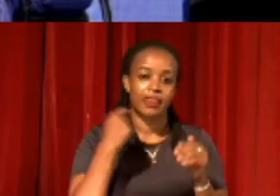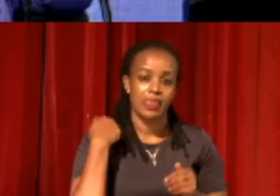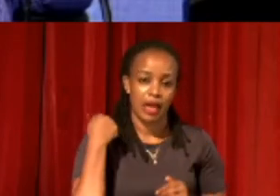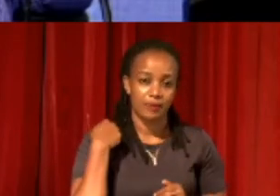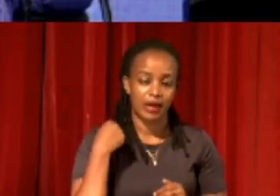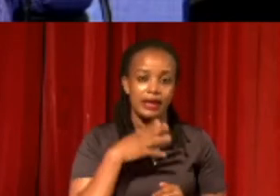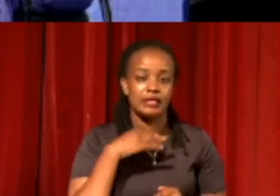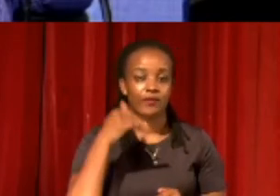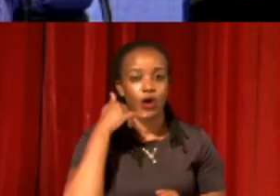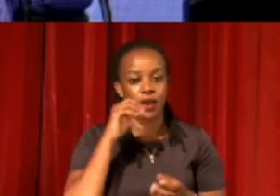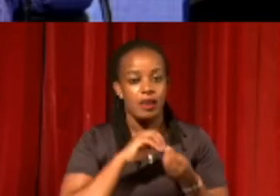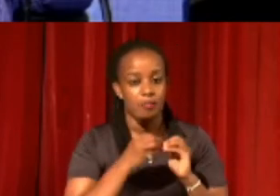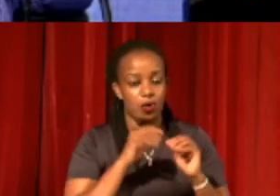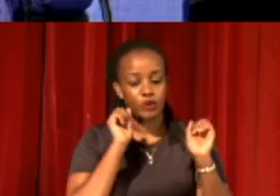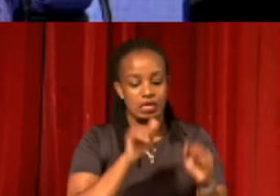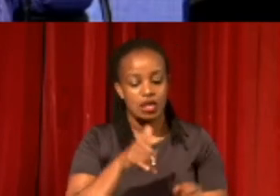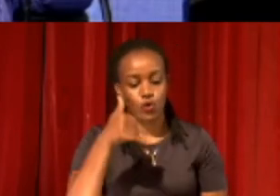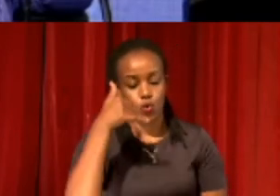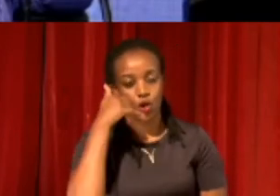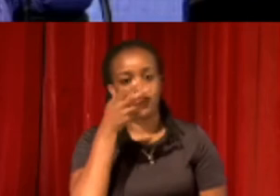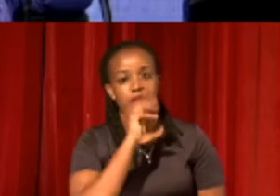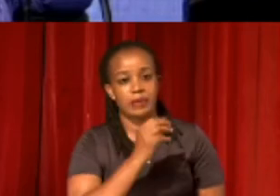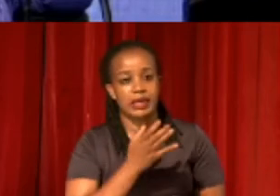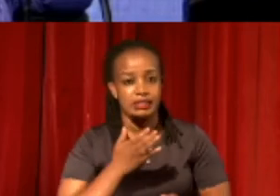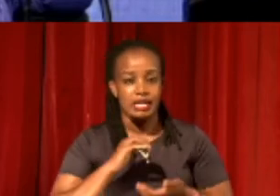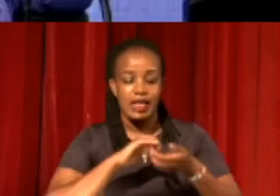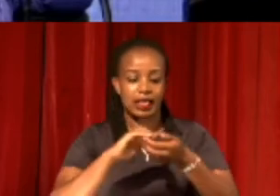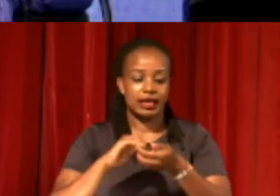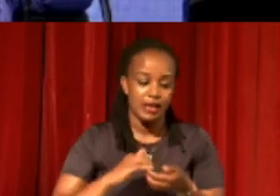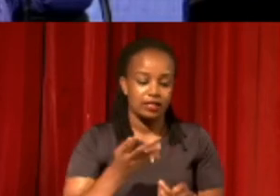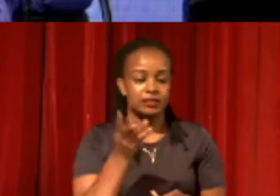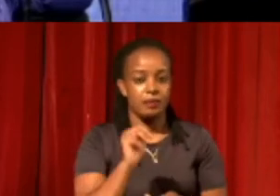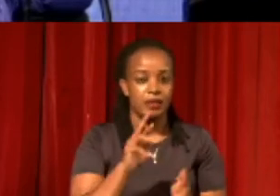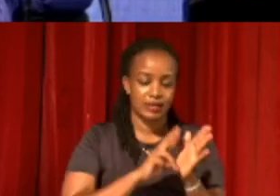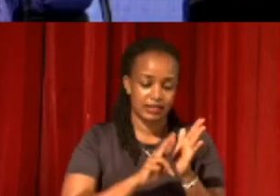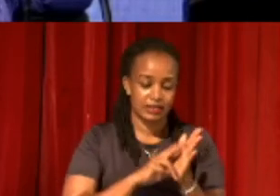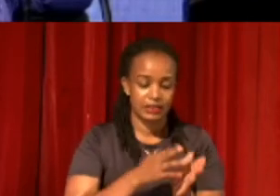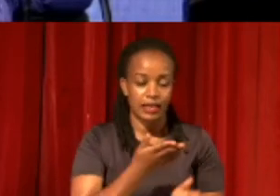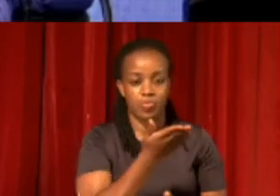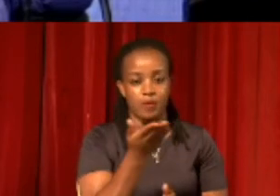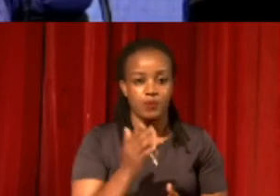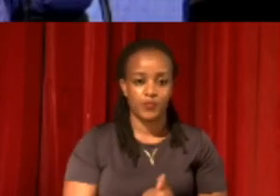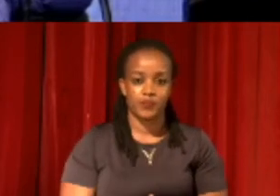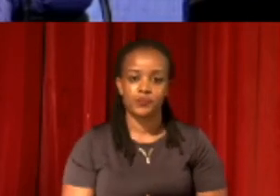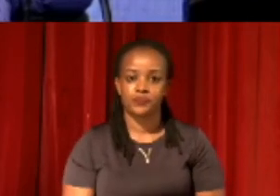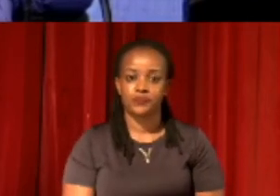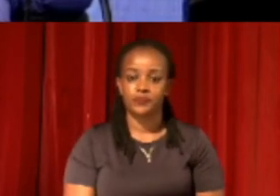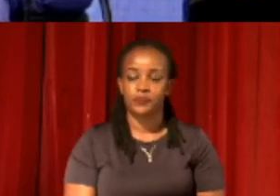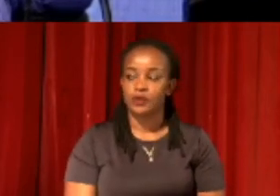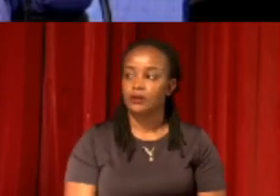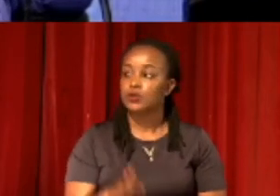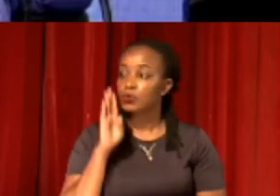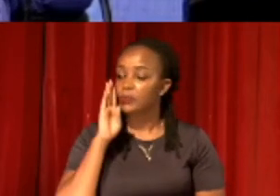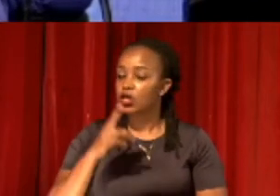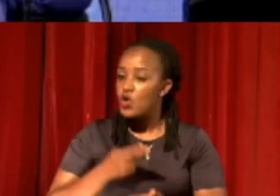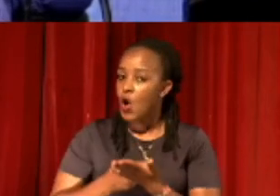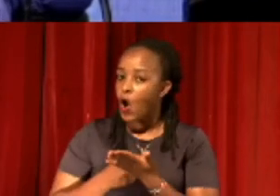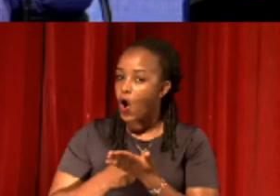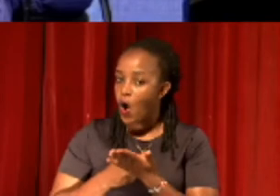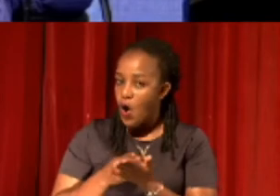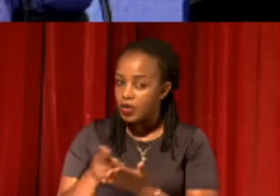them from the office and be able to engage them and be able to register them as well. All right. Yes. I am, to be honest,